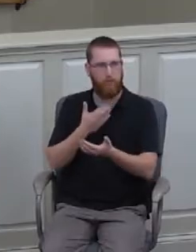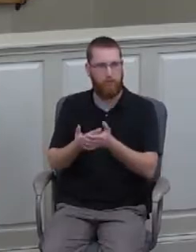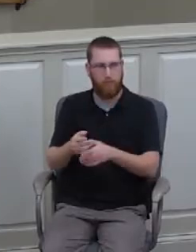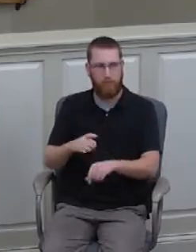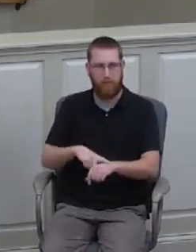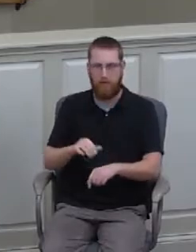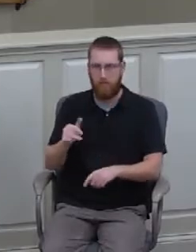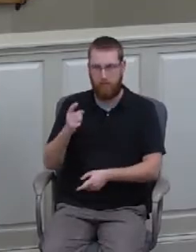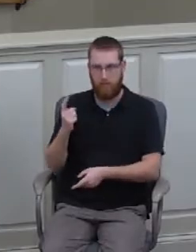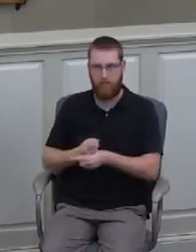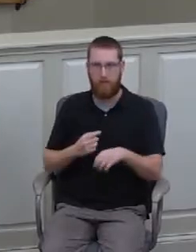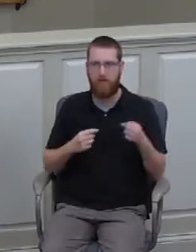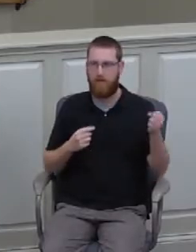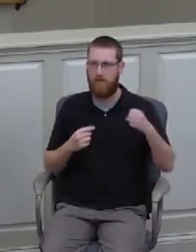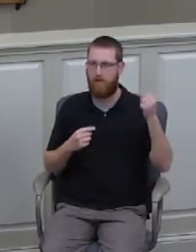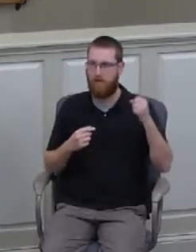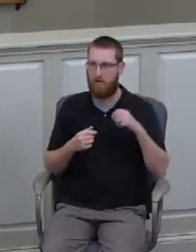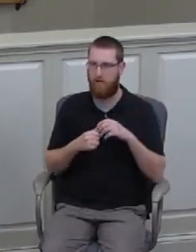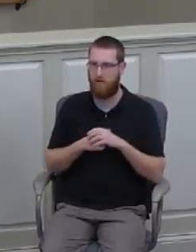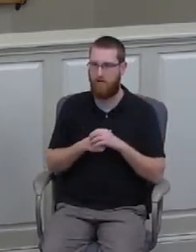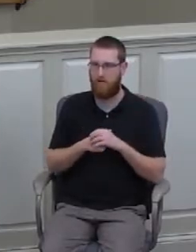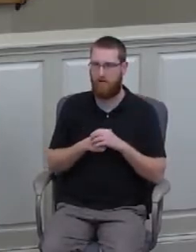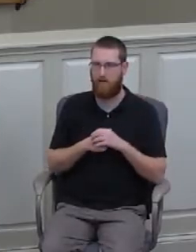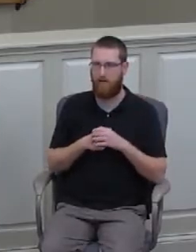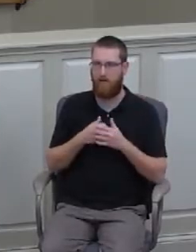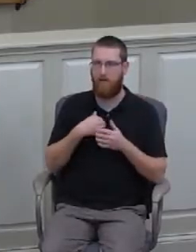Well, sorry. I don't have